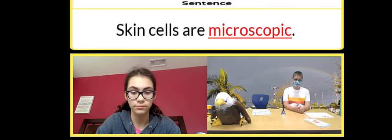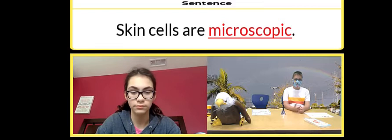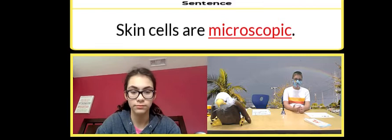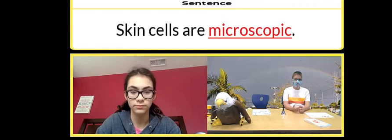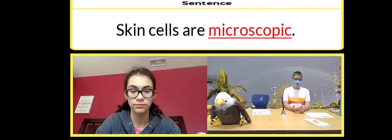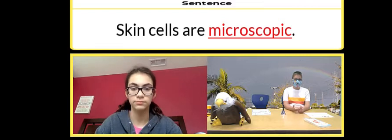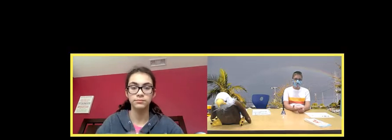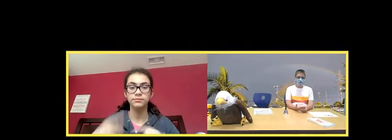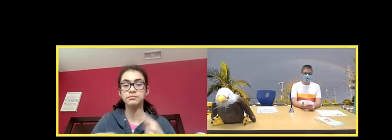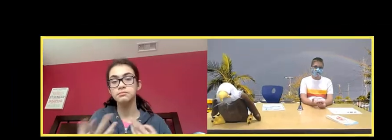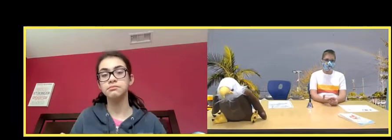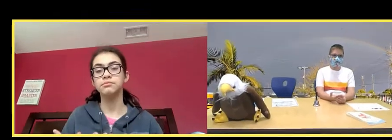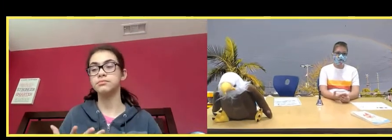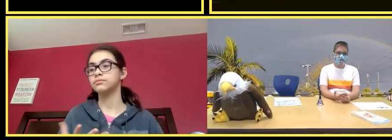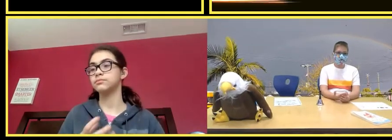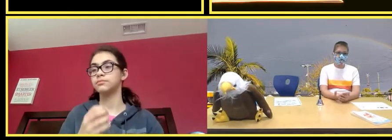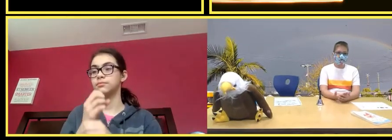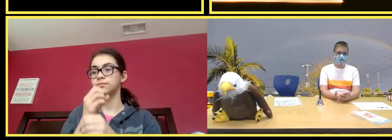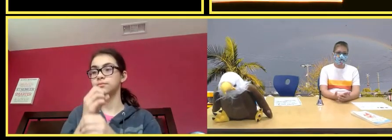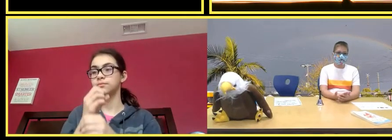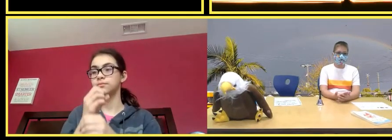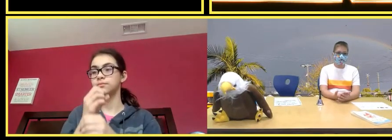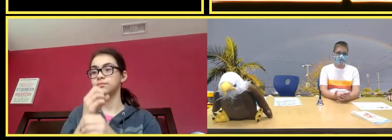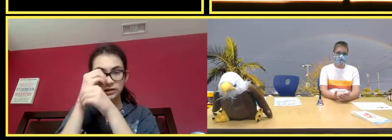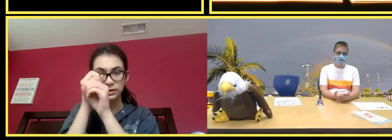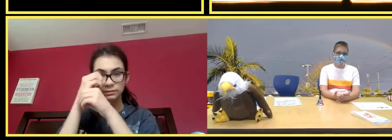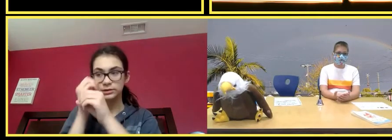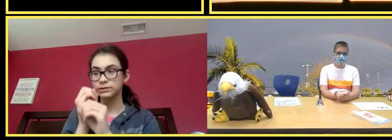How do we sign microscopic?